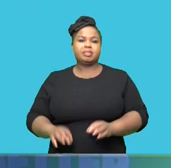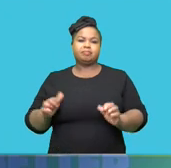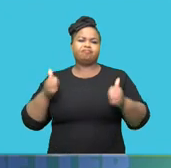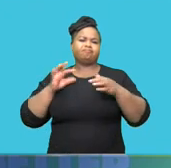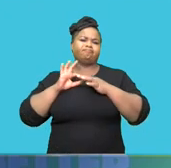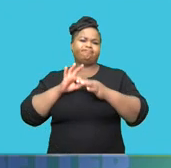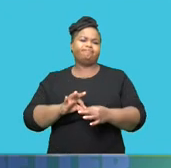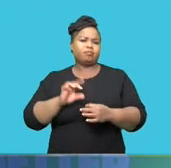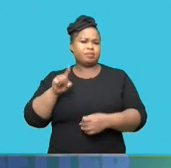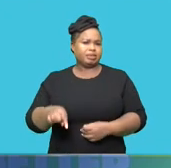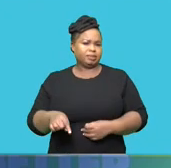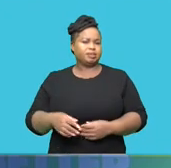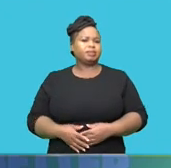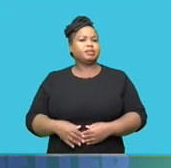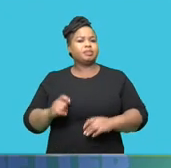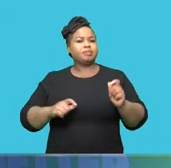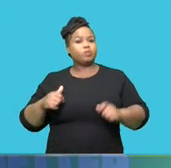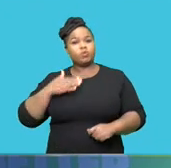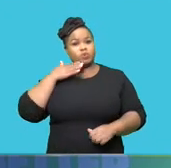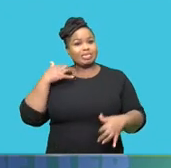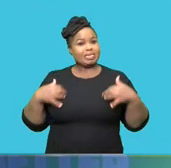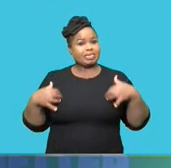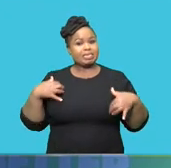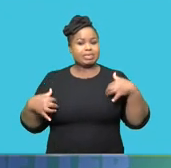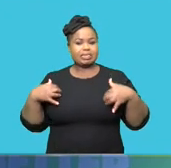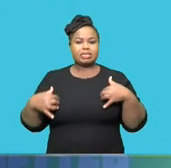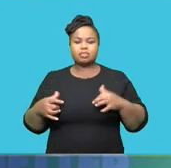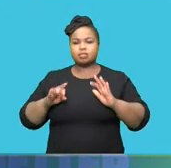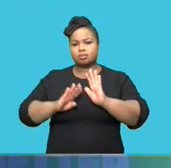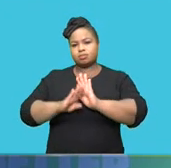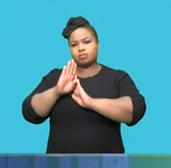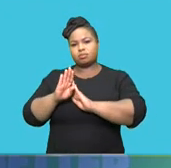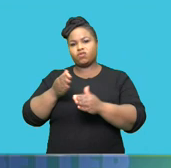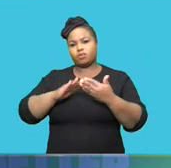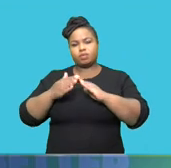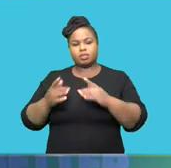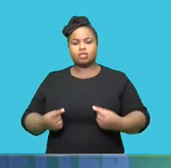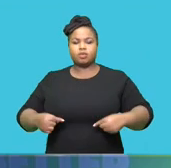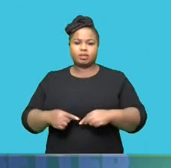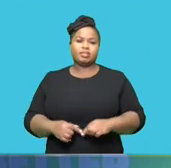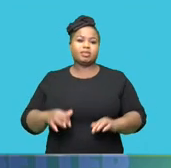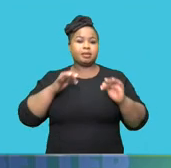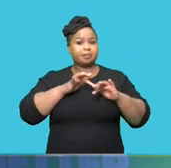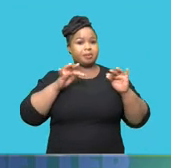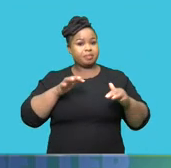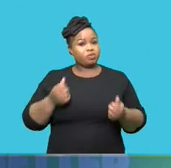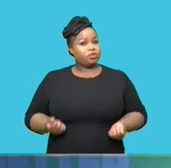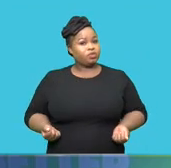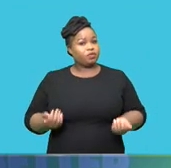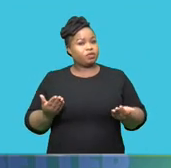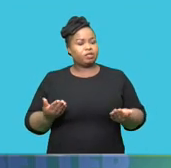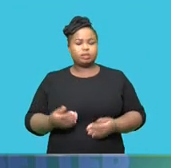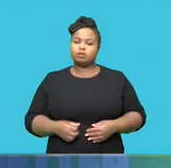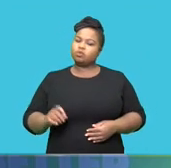citizens, citizens that are excited about building better communities. Public service is the responsibility of